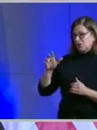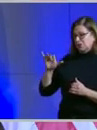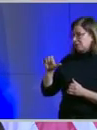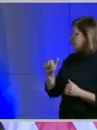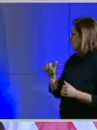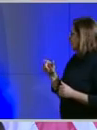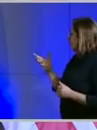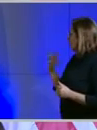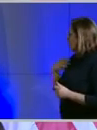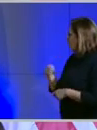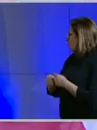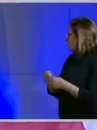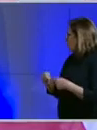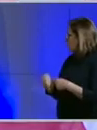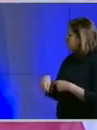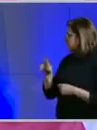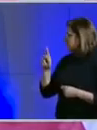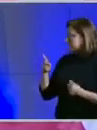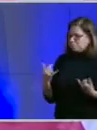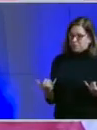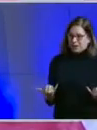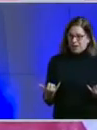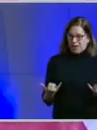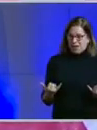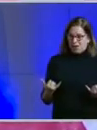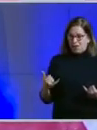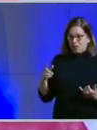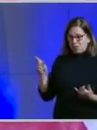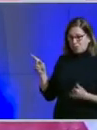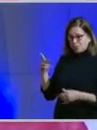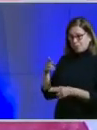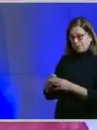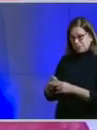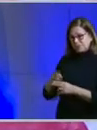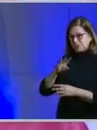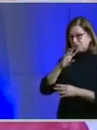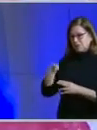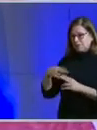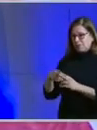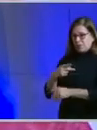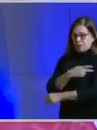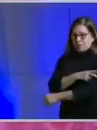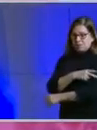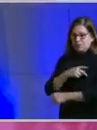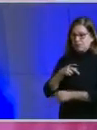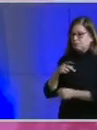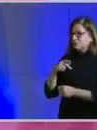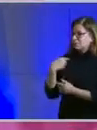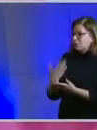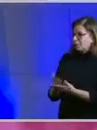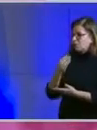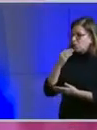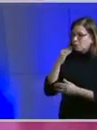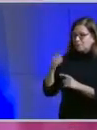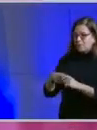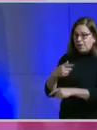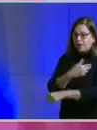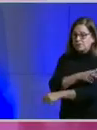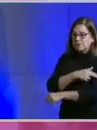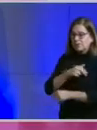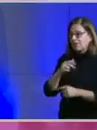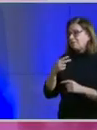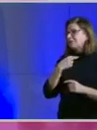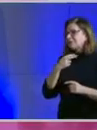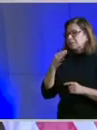our patients, so if we give them good care, they come home from the hospital. Obviously, being the victim of a violent crime is